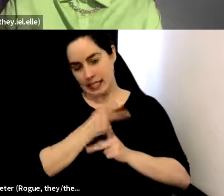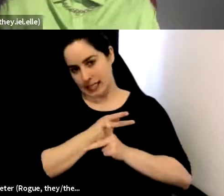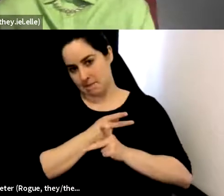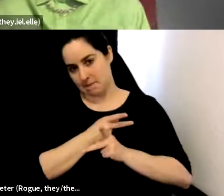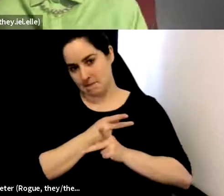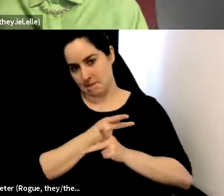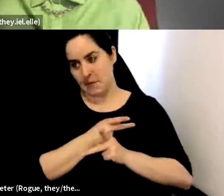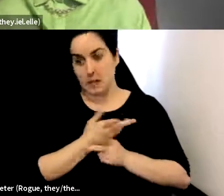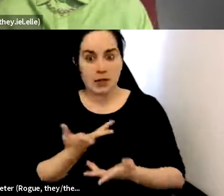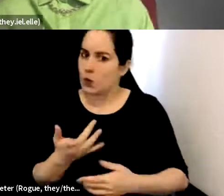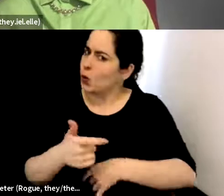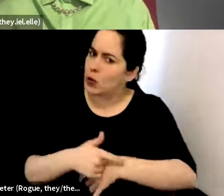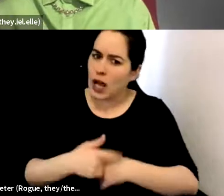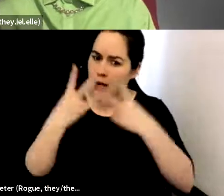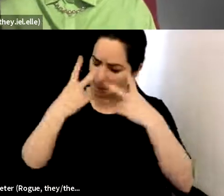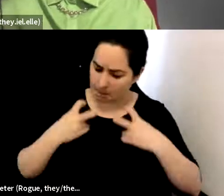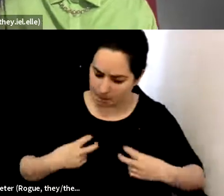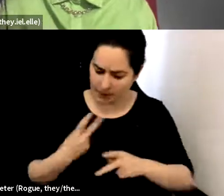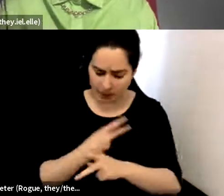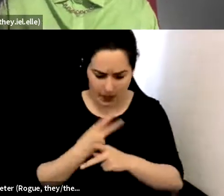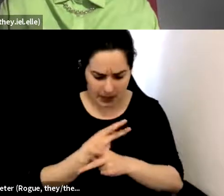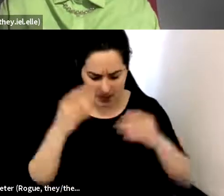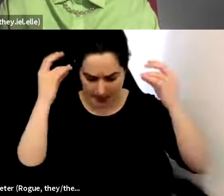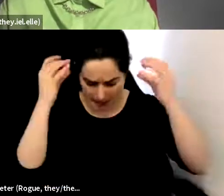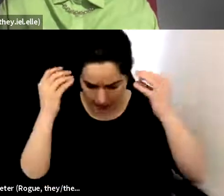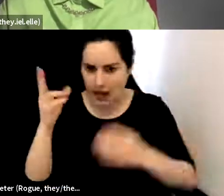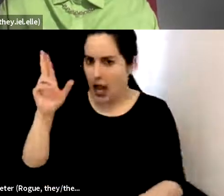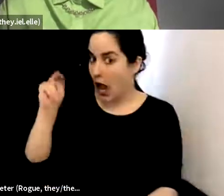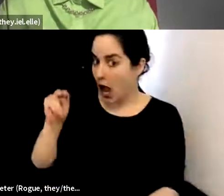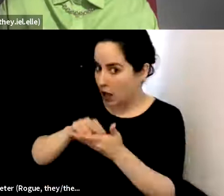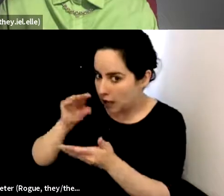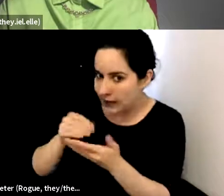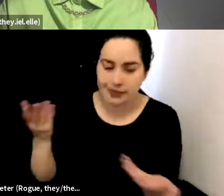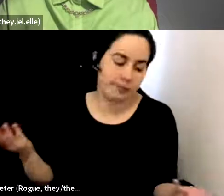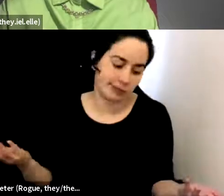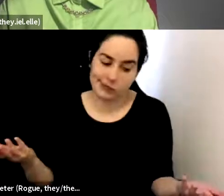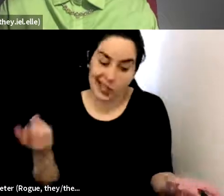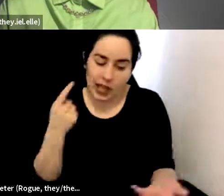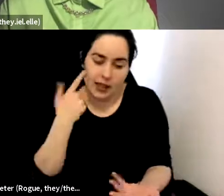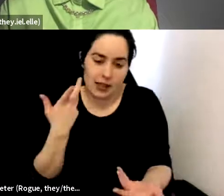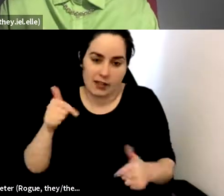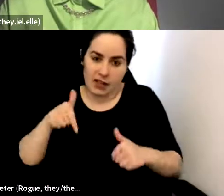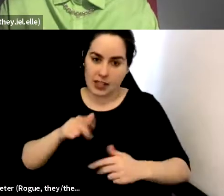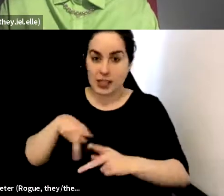definitely took some work. It took some unlearning, which I think is a normal part of this process.